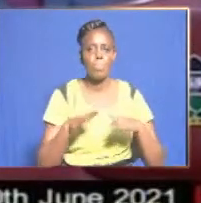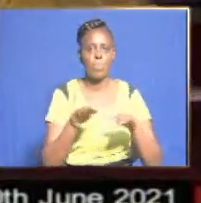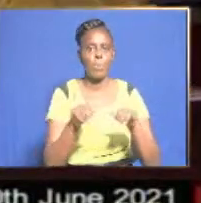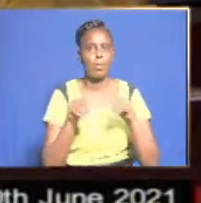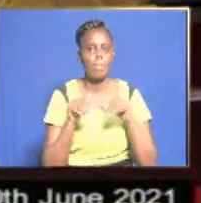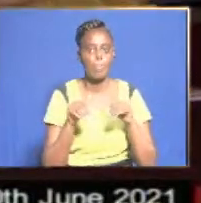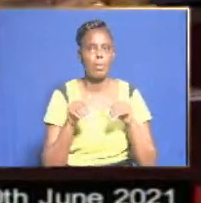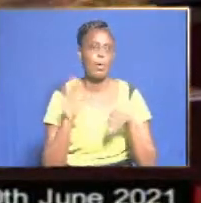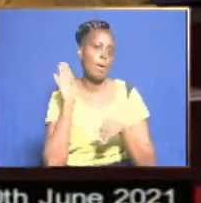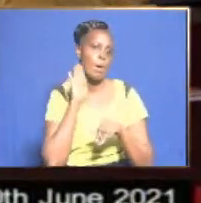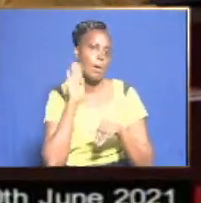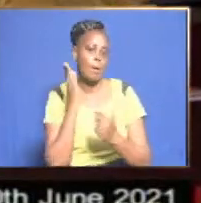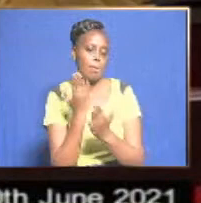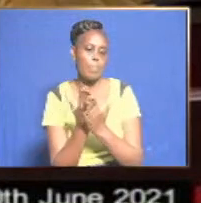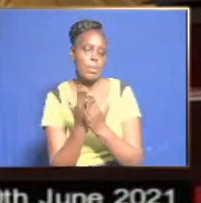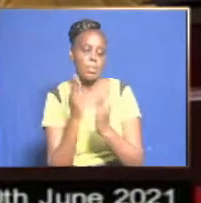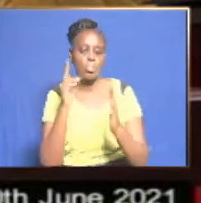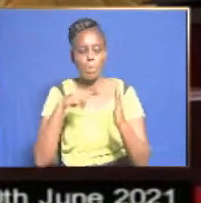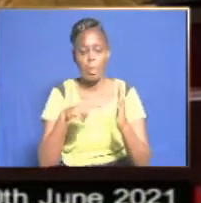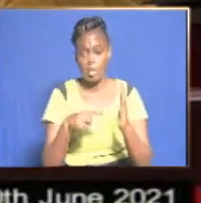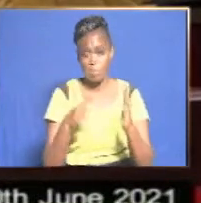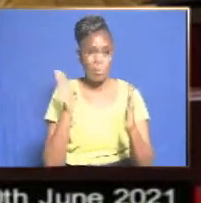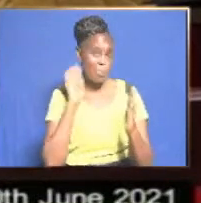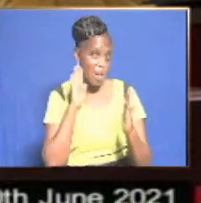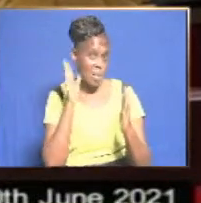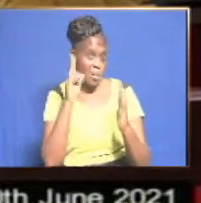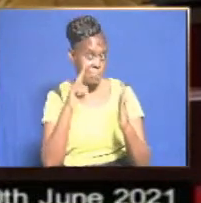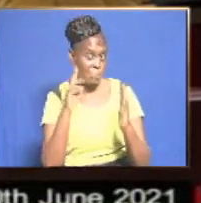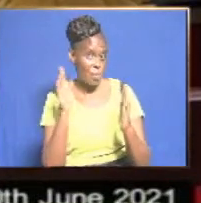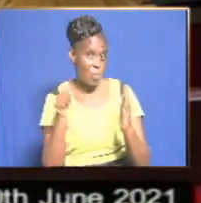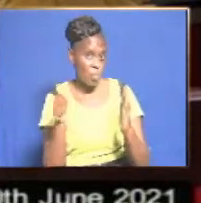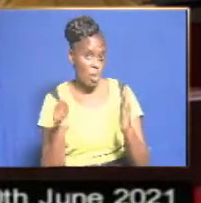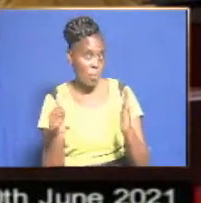You want the petition which you have just read out. Perhaps